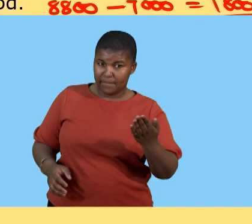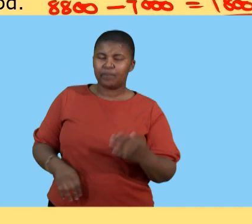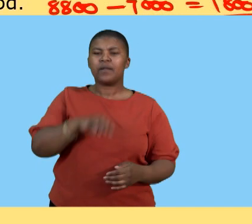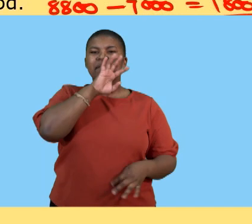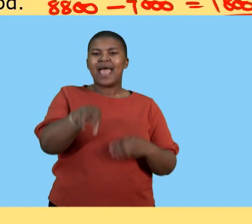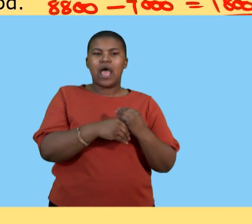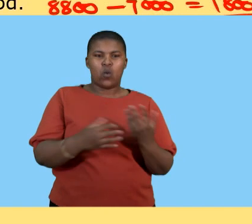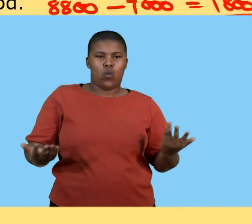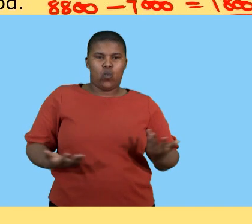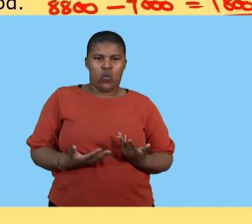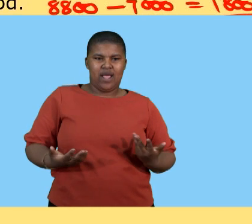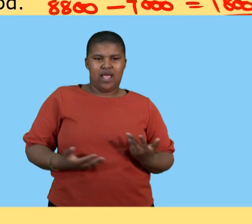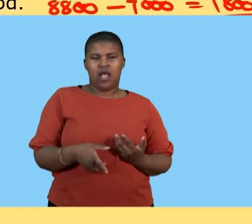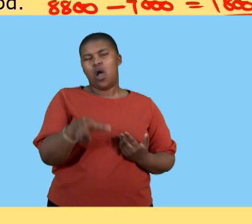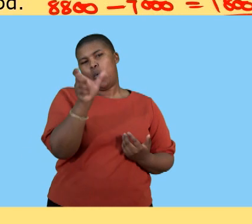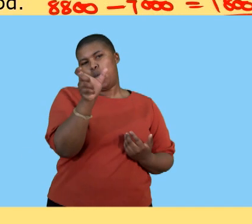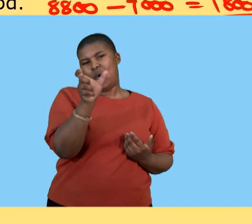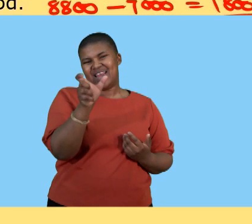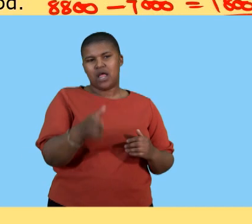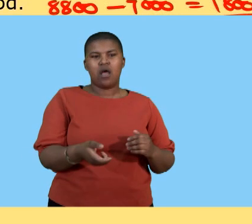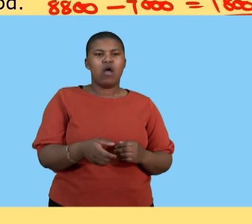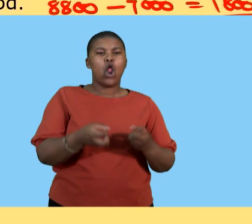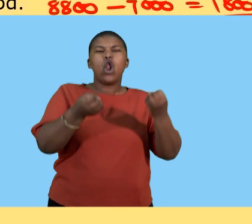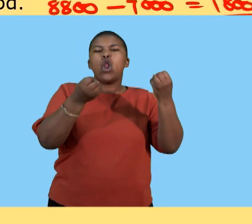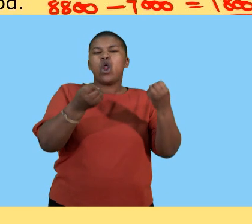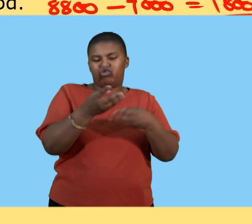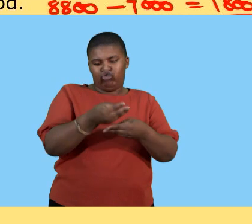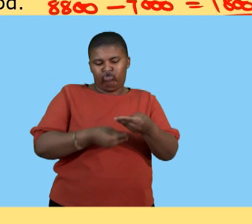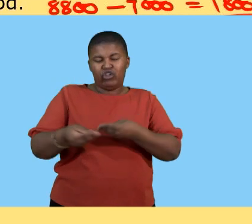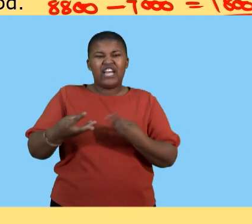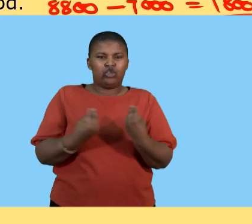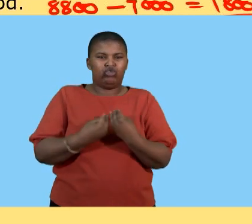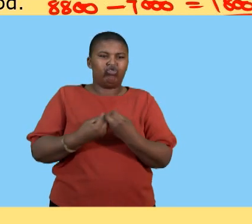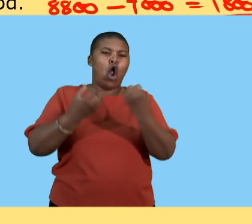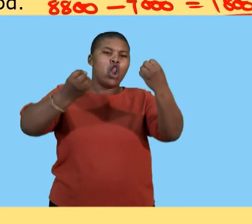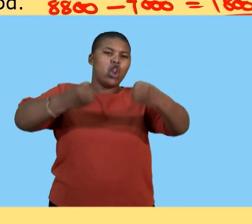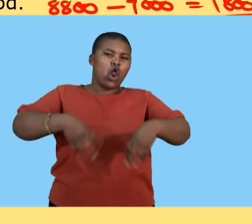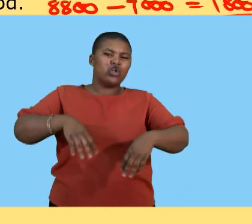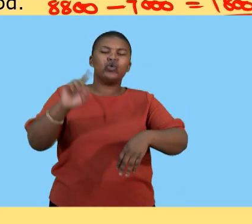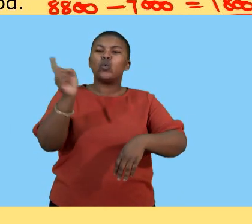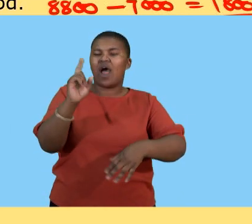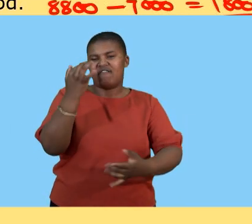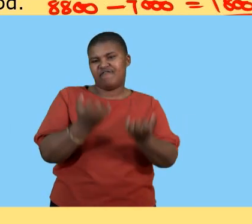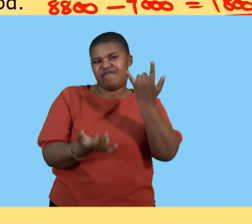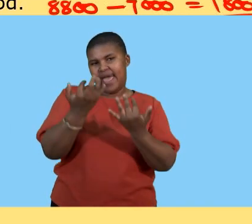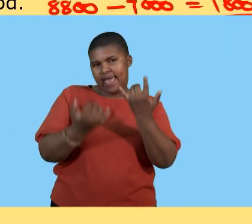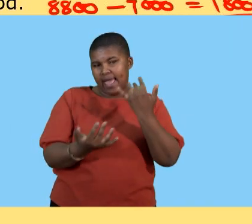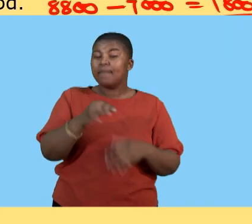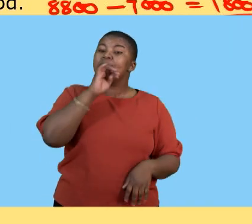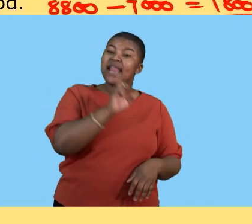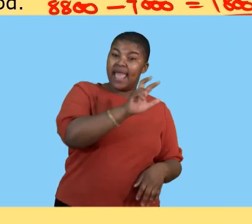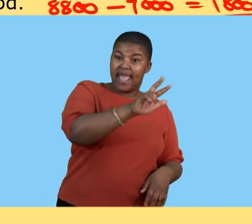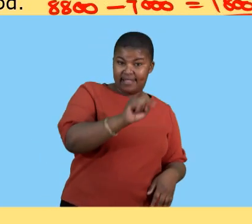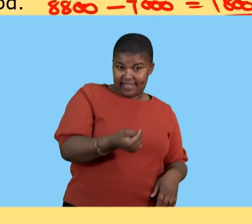statement of comprehensive income, we record it now as trading stock loss due to fire. So we'll say